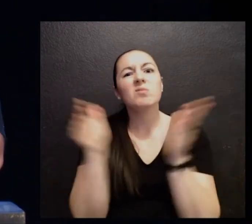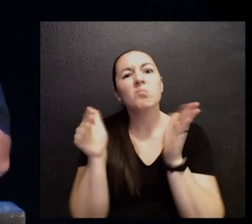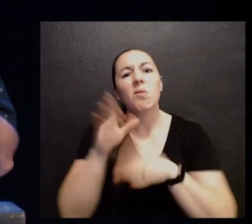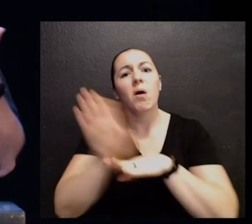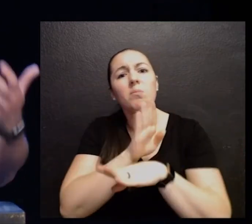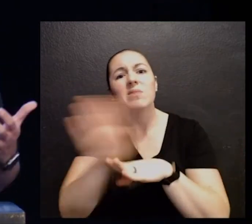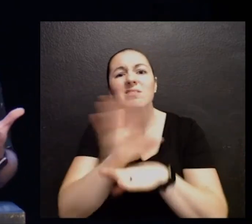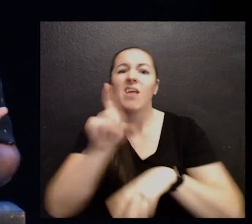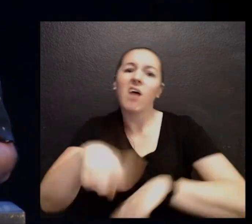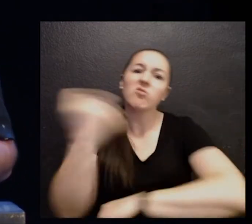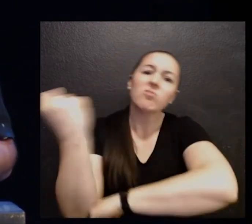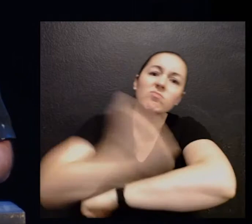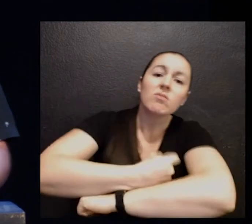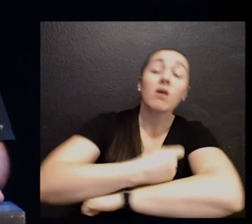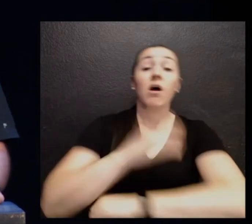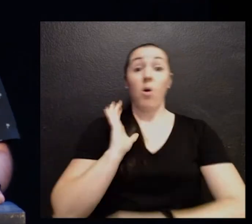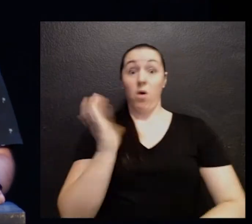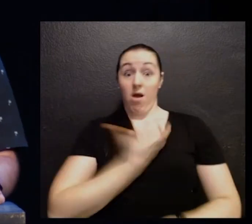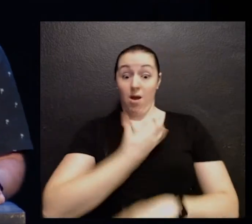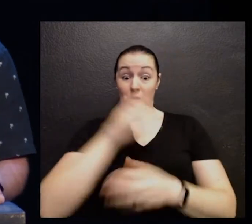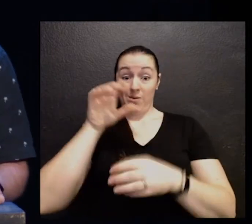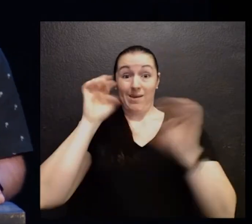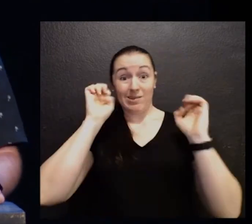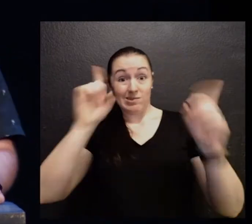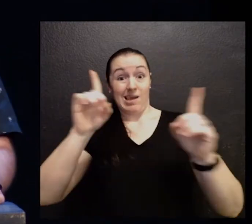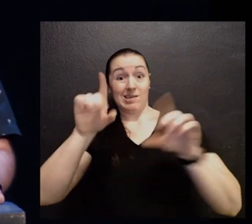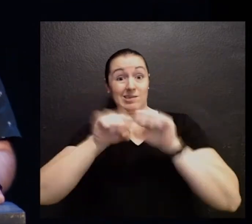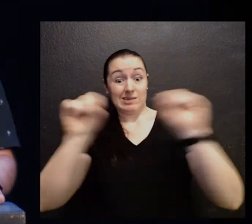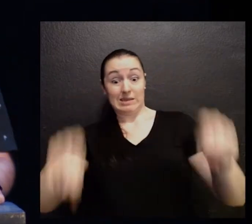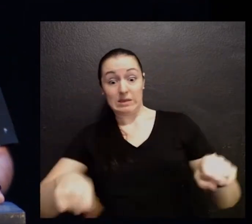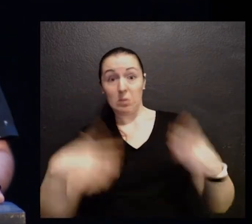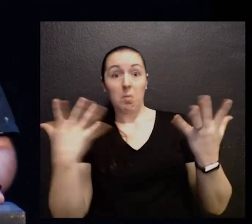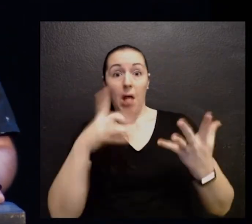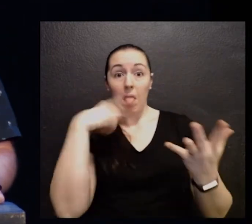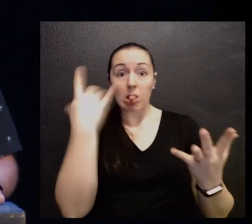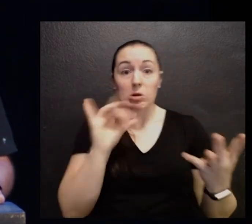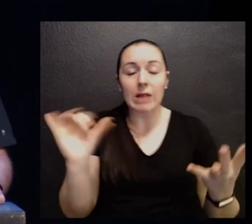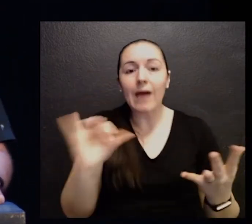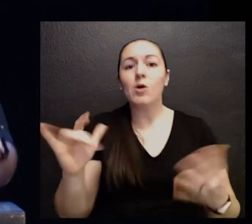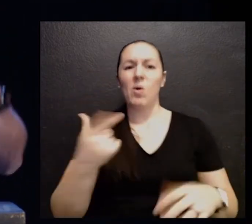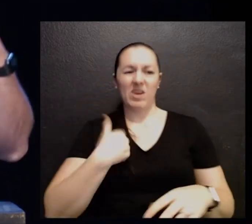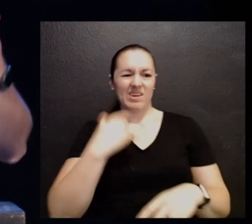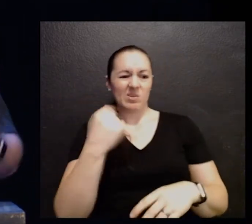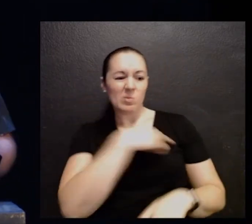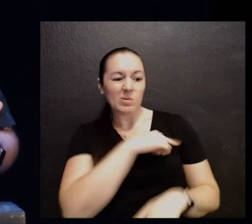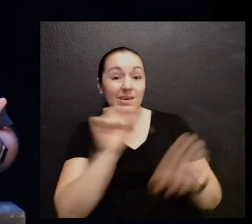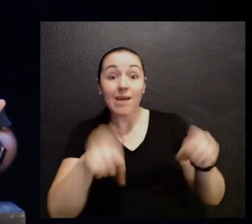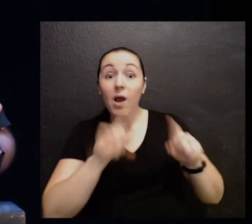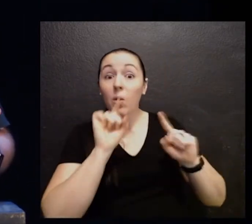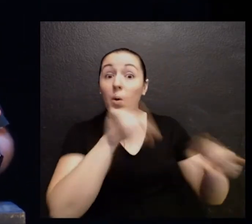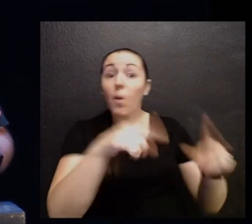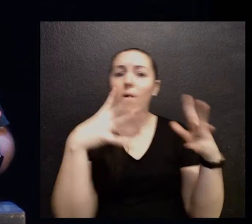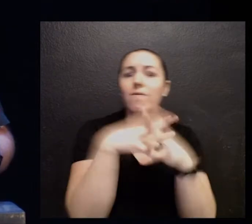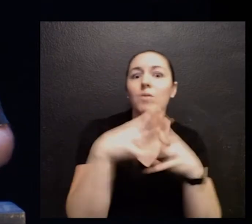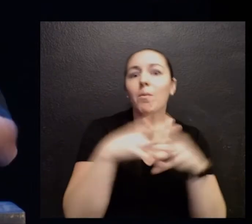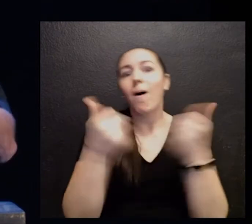don't know what our education system is going to look like. We don't know when we'll be able to go to a concert or a football game or a fireworks show again. And what if